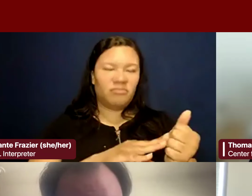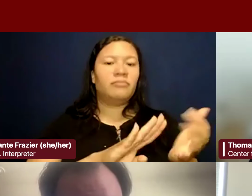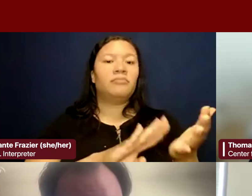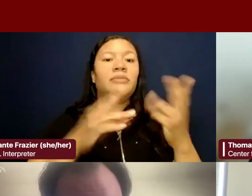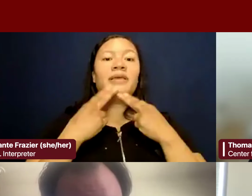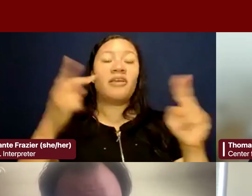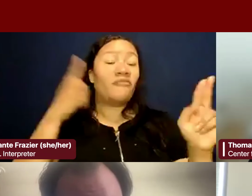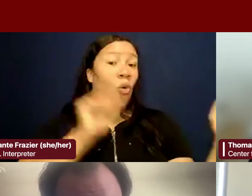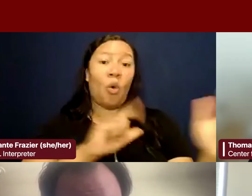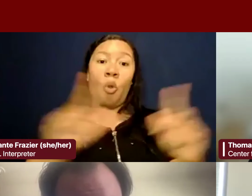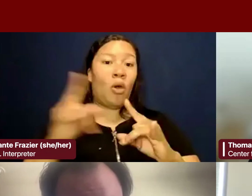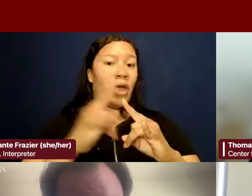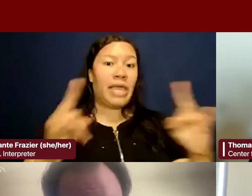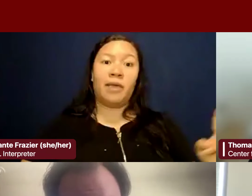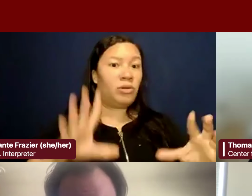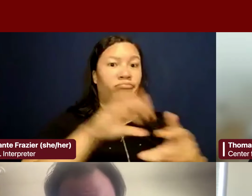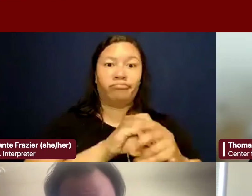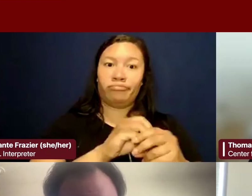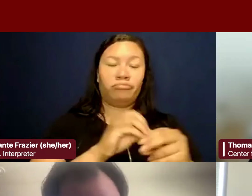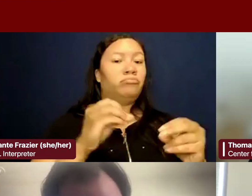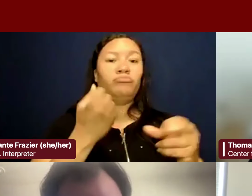encampment participants and protesters,